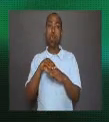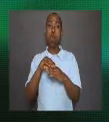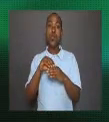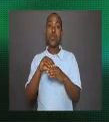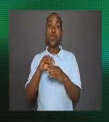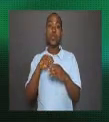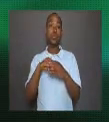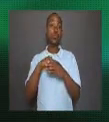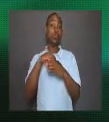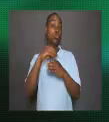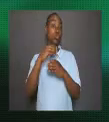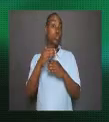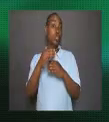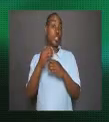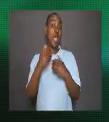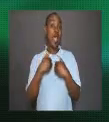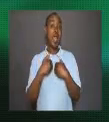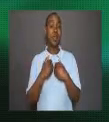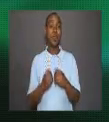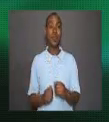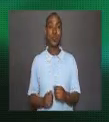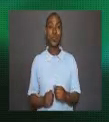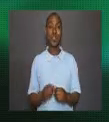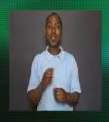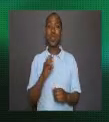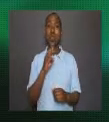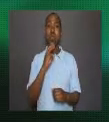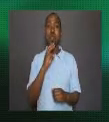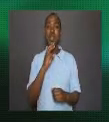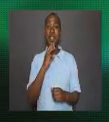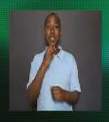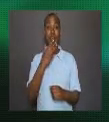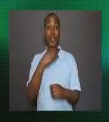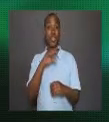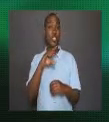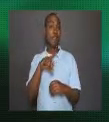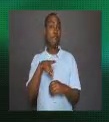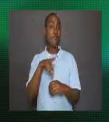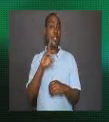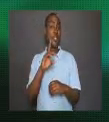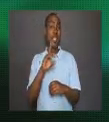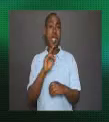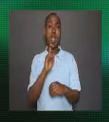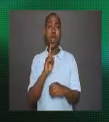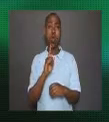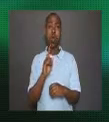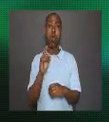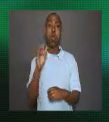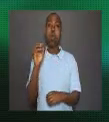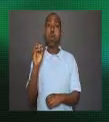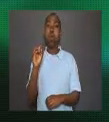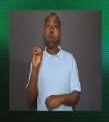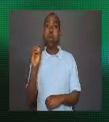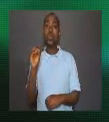rather than inside. The water potential is higher and the osmotic potential